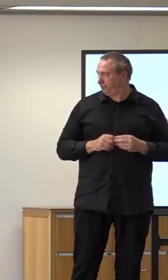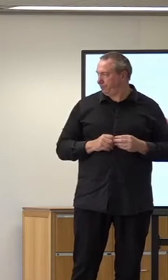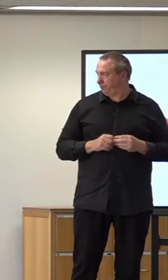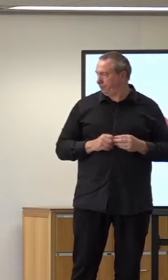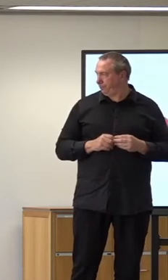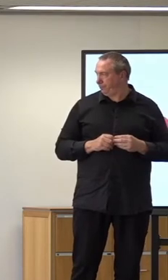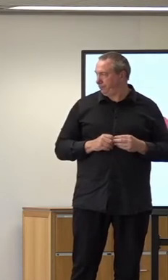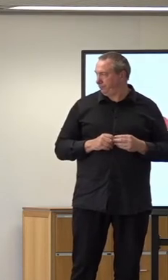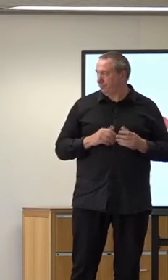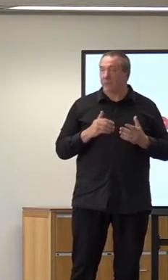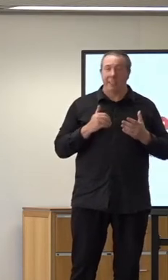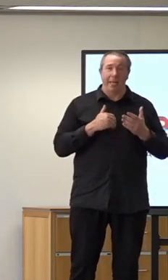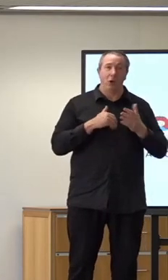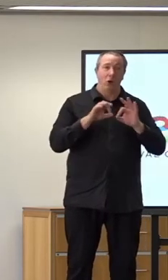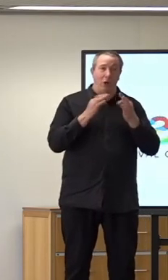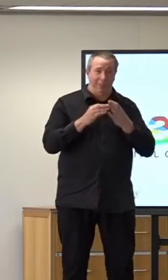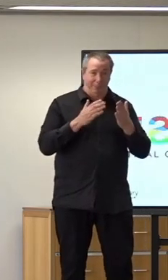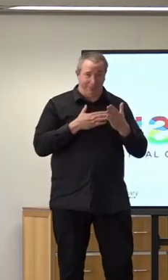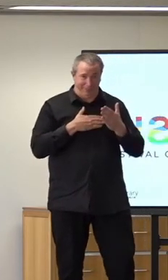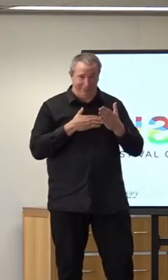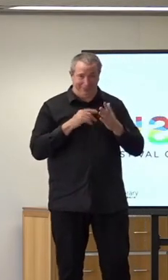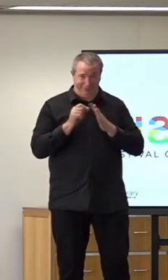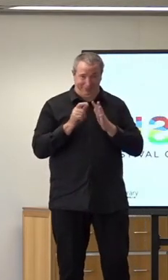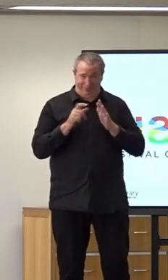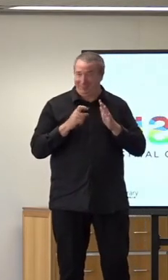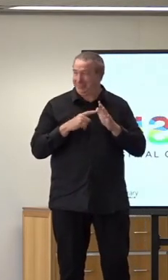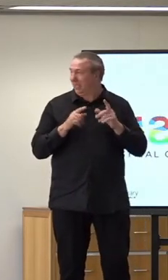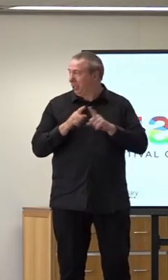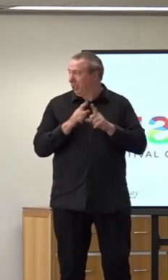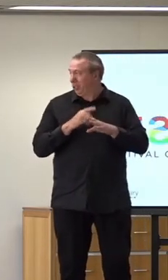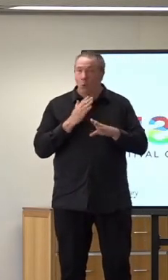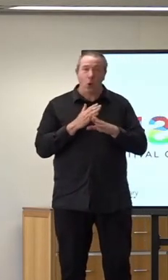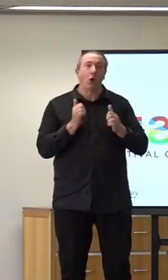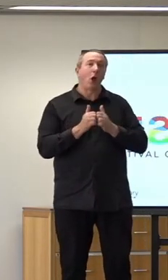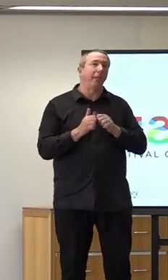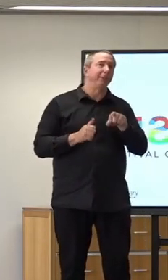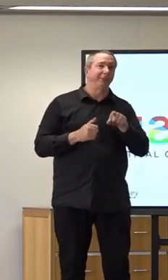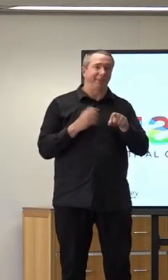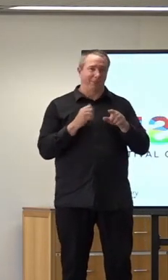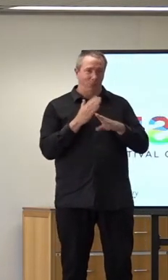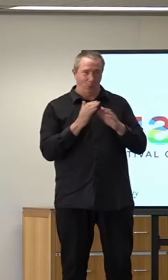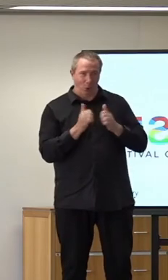Pika doesn't know this yet. I've got some colleagues in the room. Surprise!